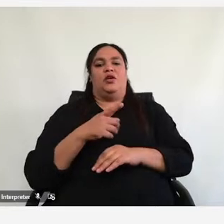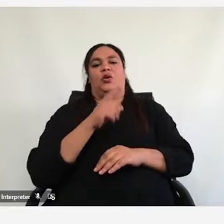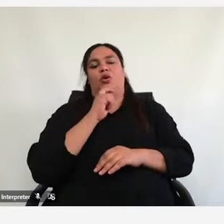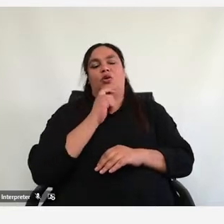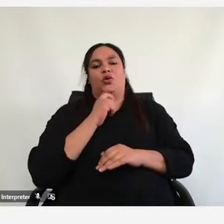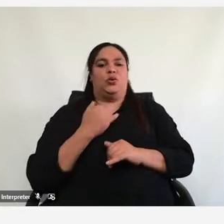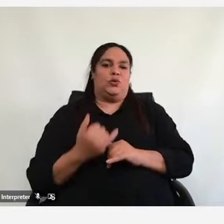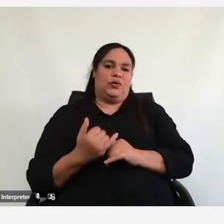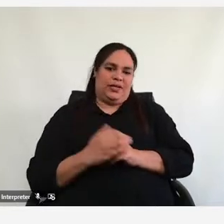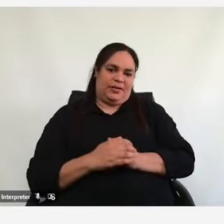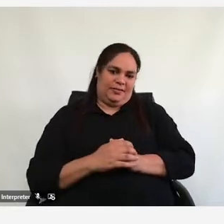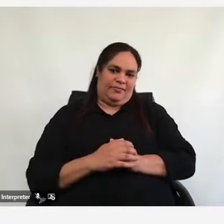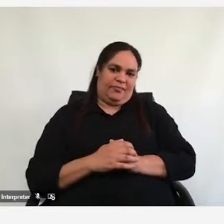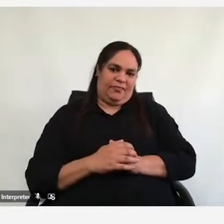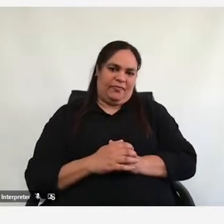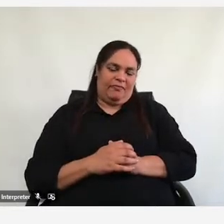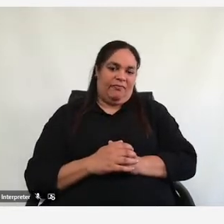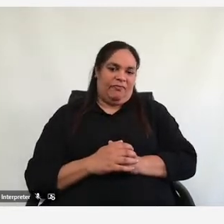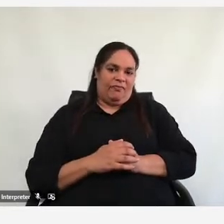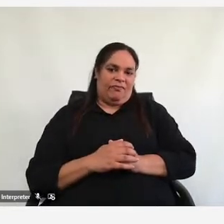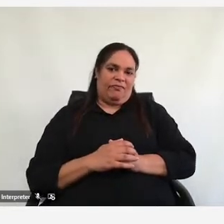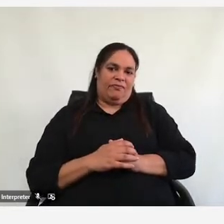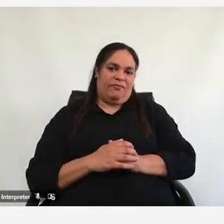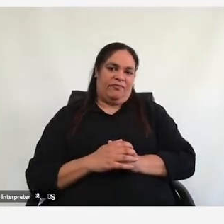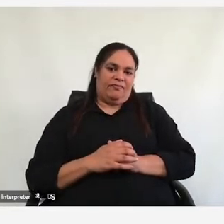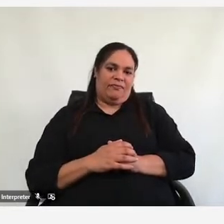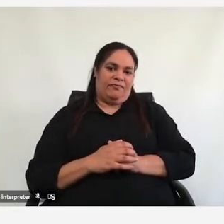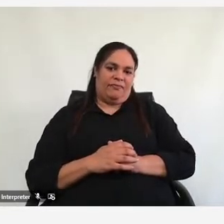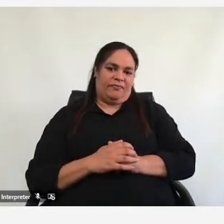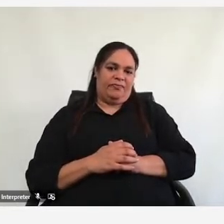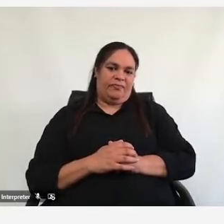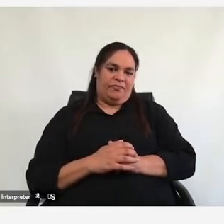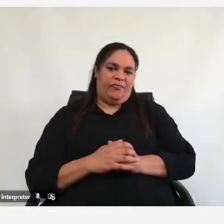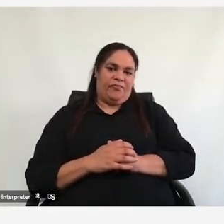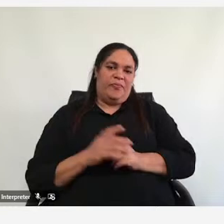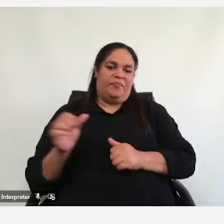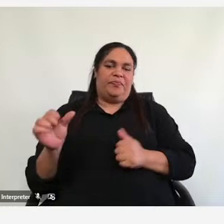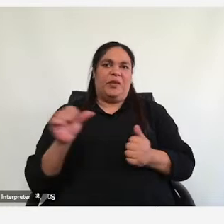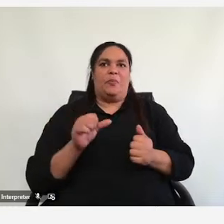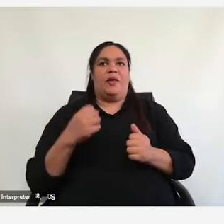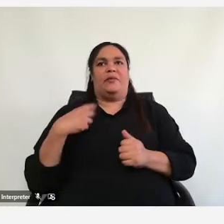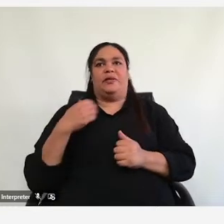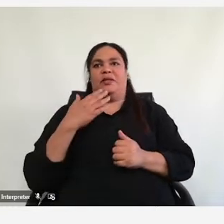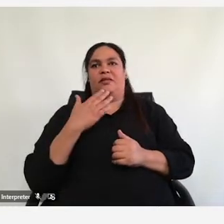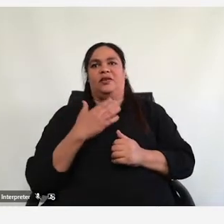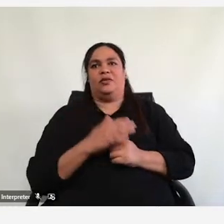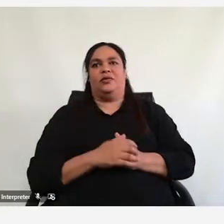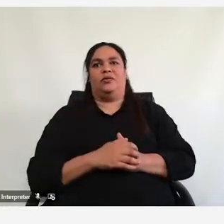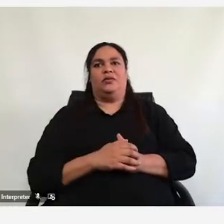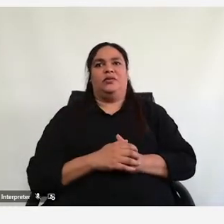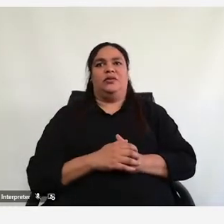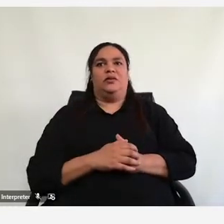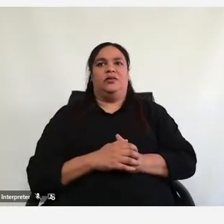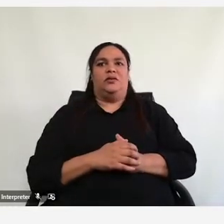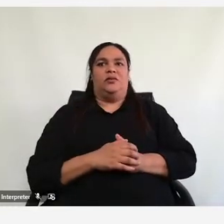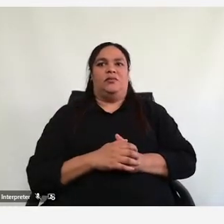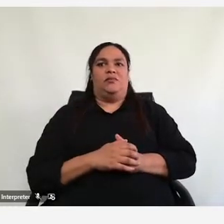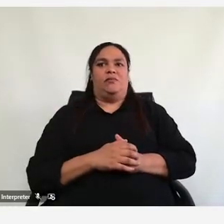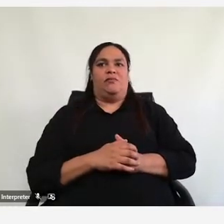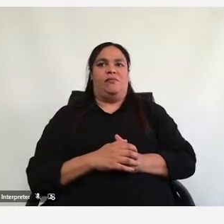today. May we hand the floor back to the Minister. Thank you. Okay.